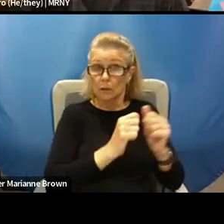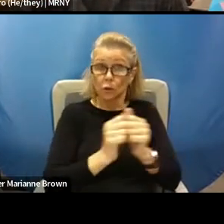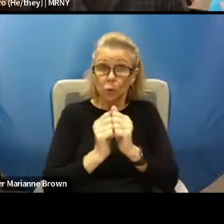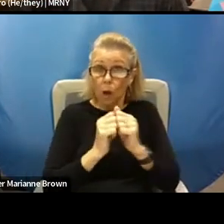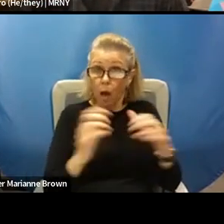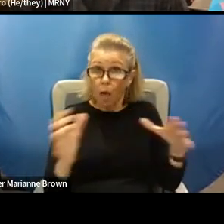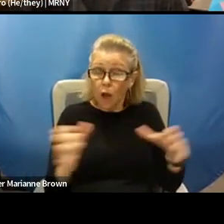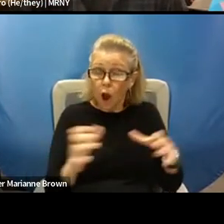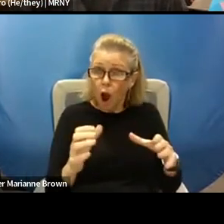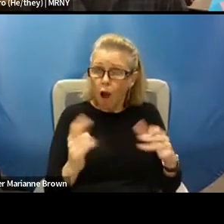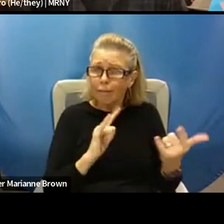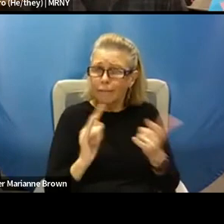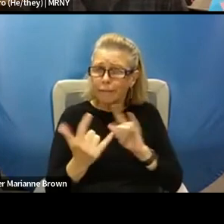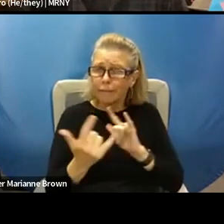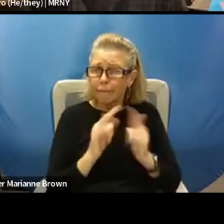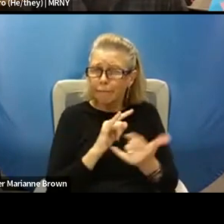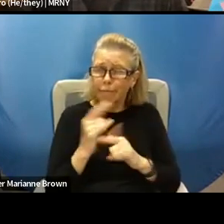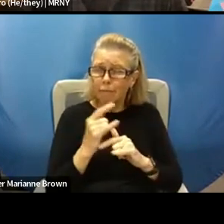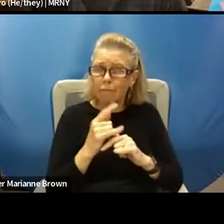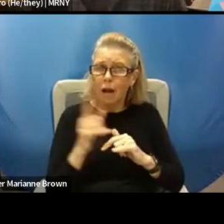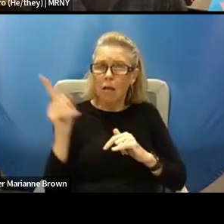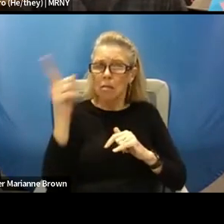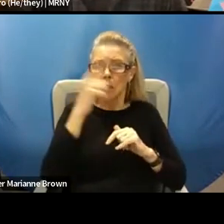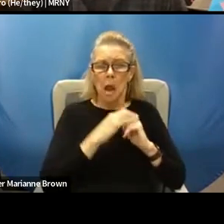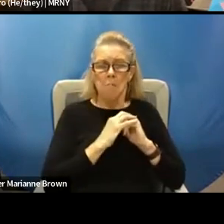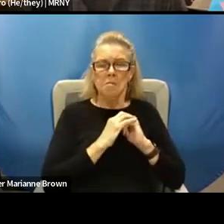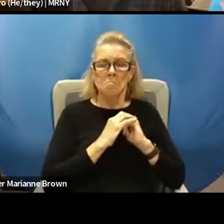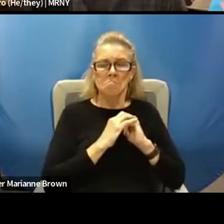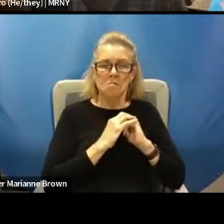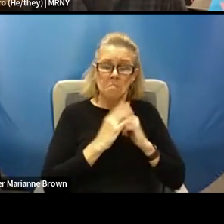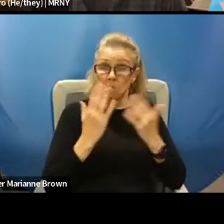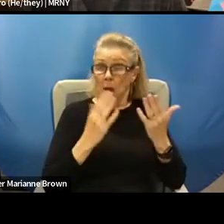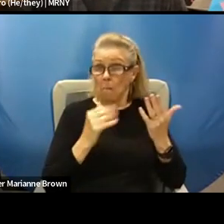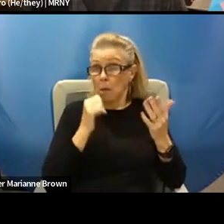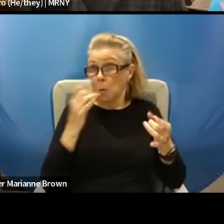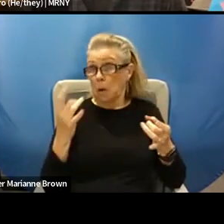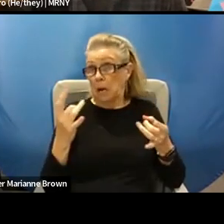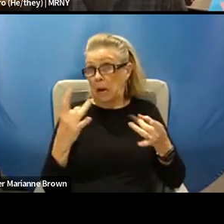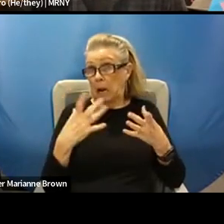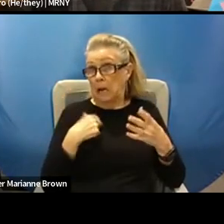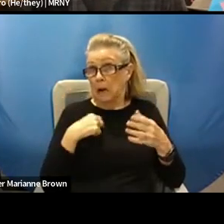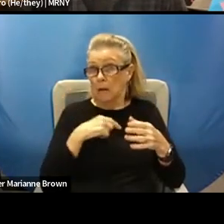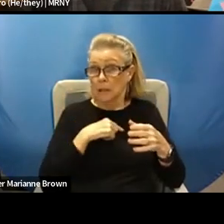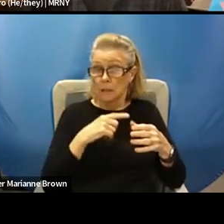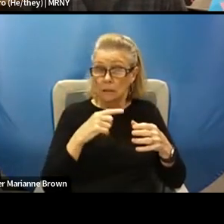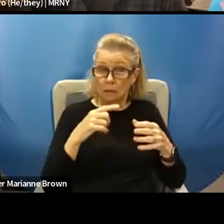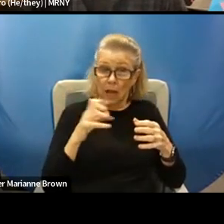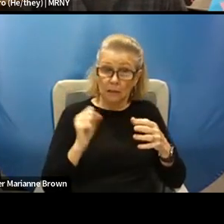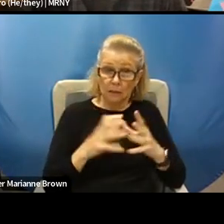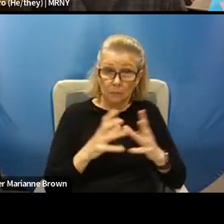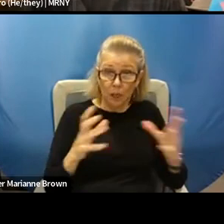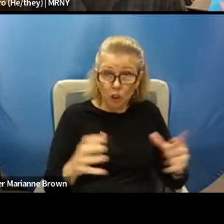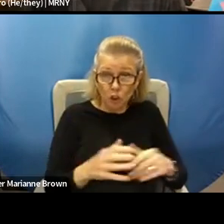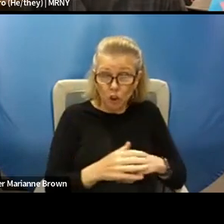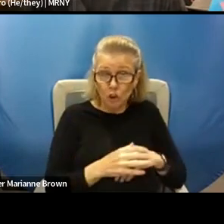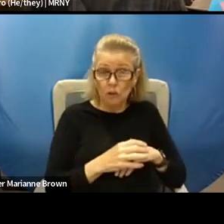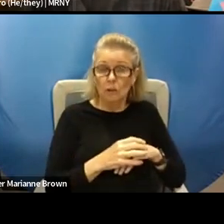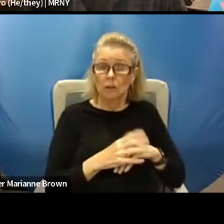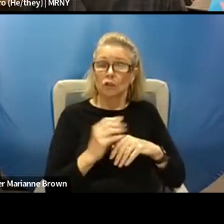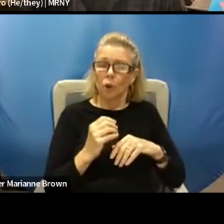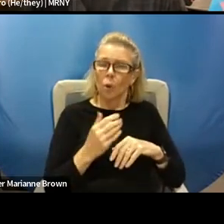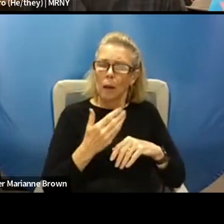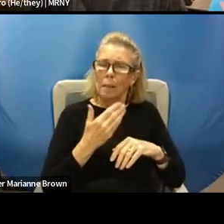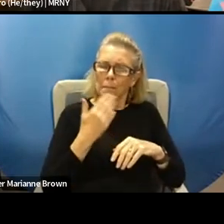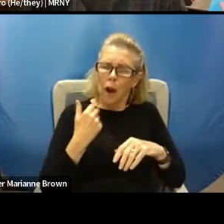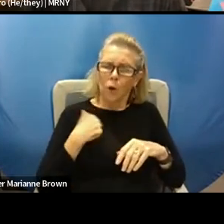and loving each other, they're not going to be hating us as much, right? The better we're in line, the more we'll be able to get a unified message